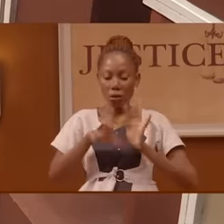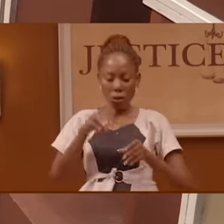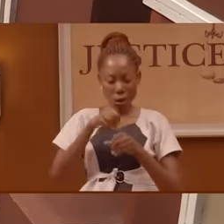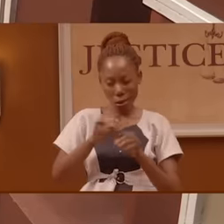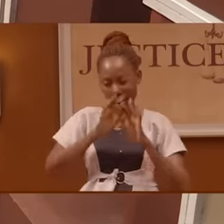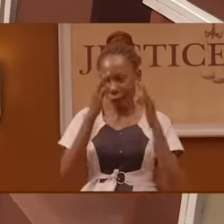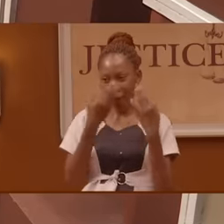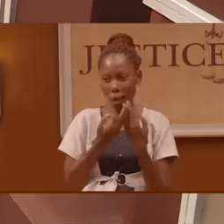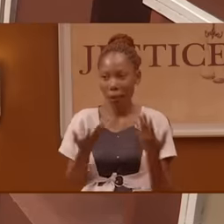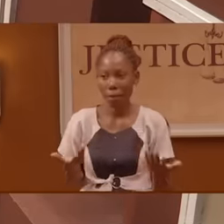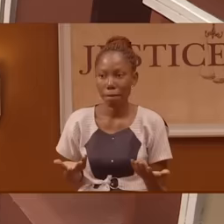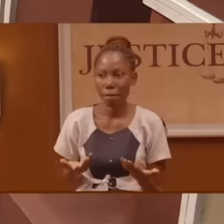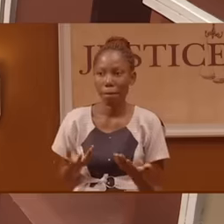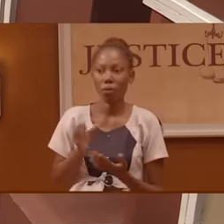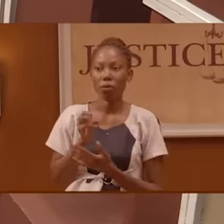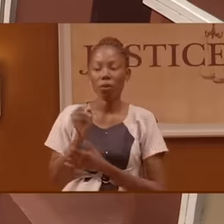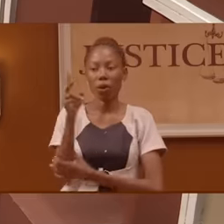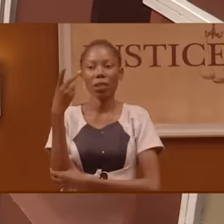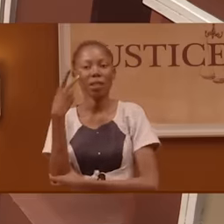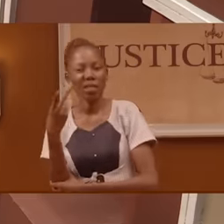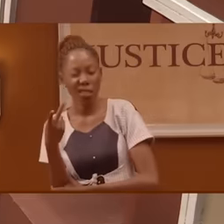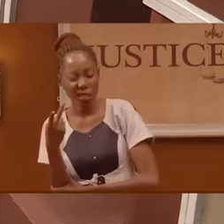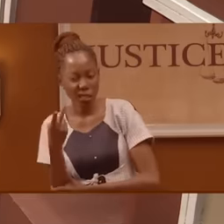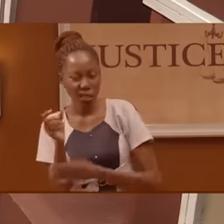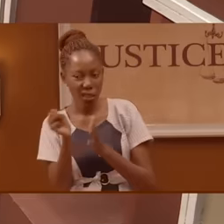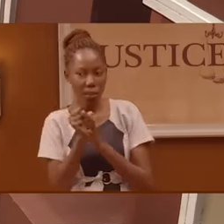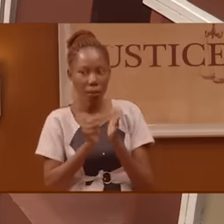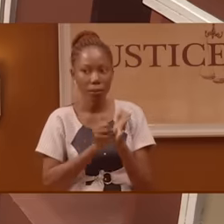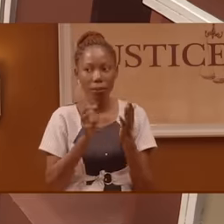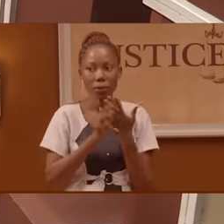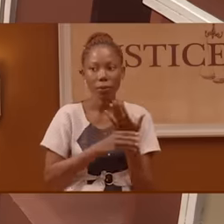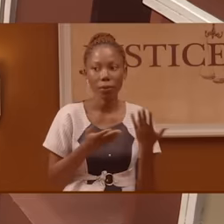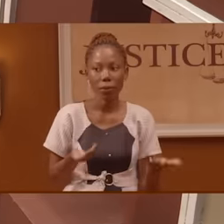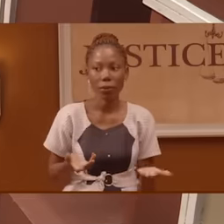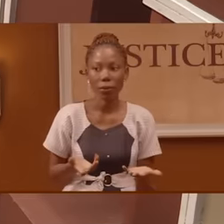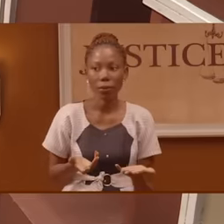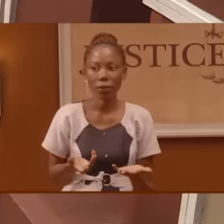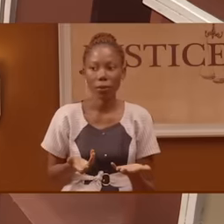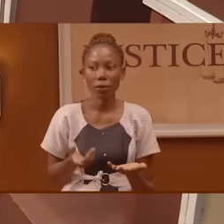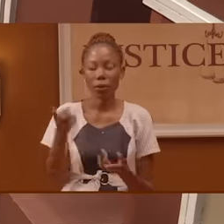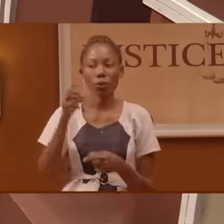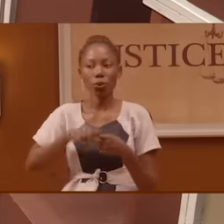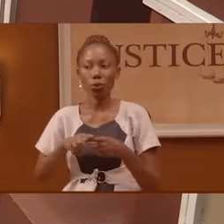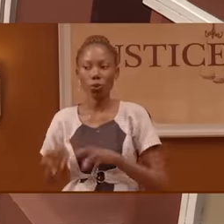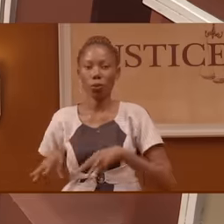So that statement make me see that he's just trying to take our children away from